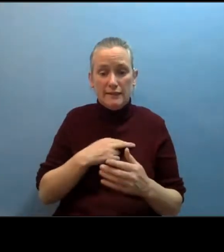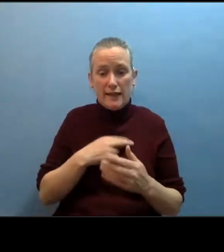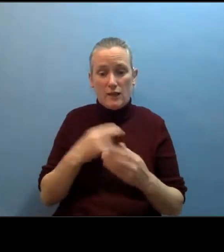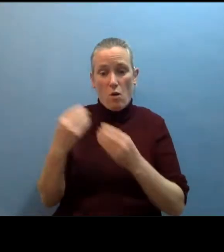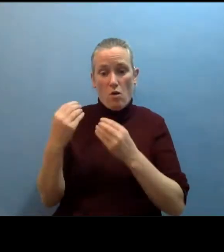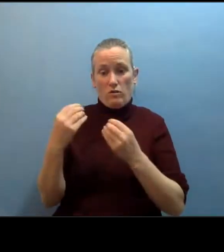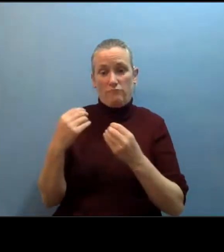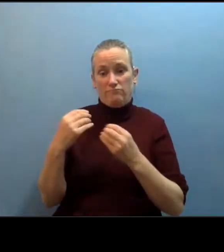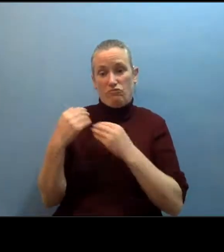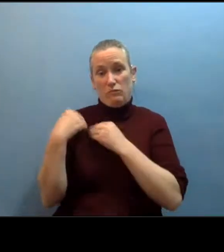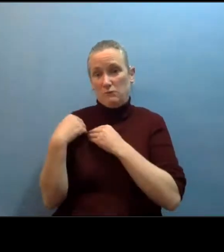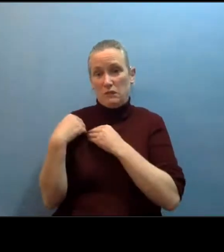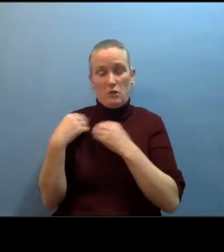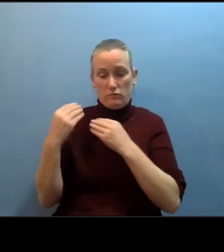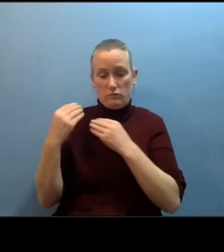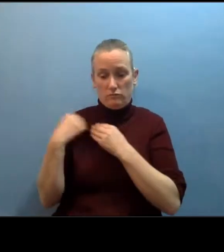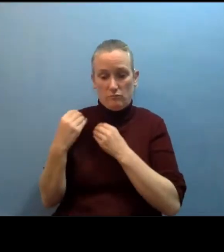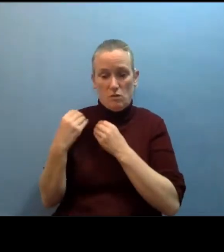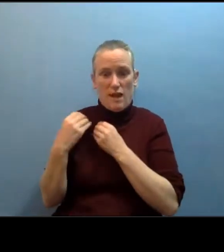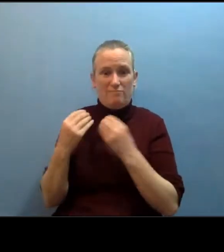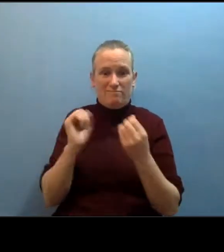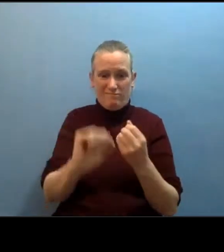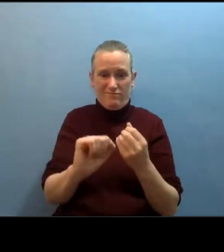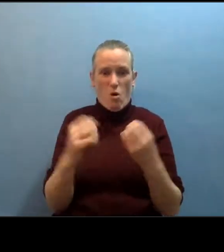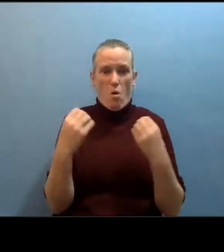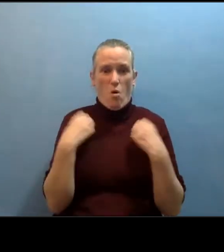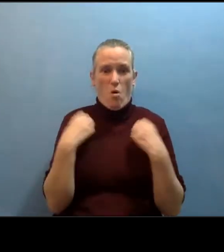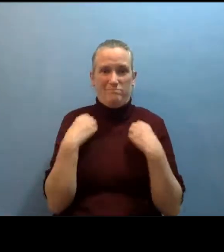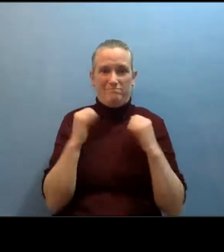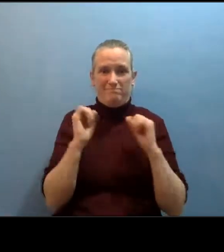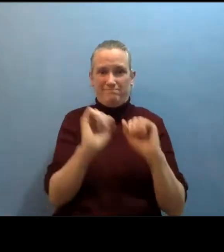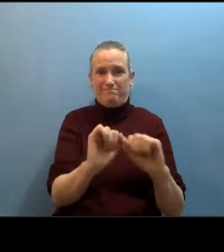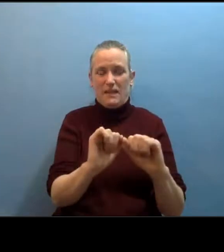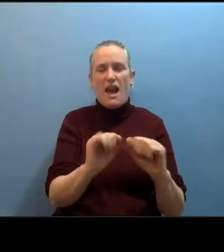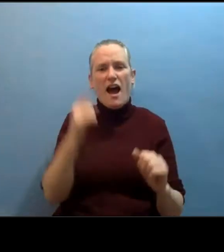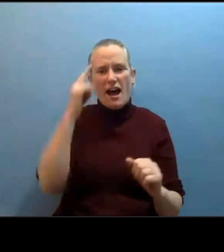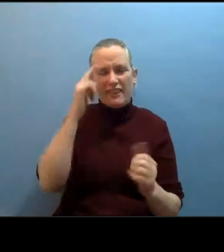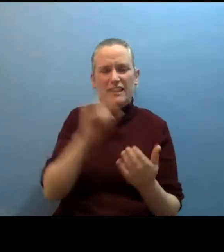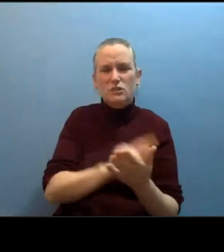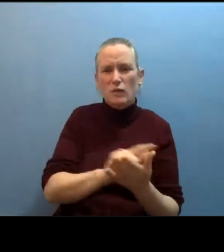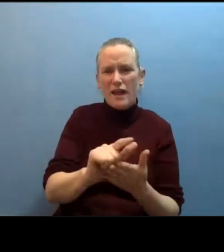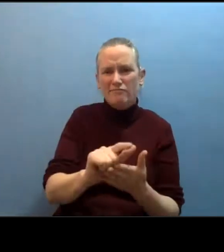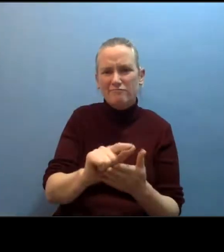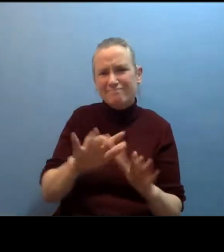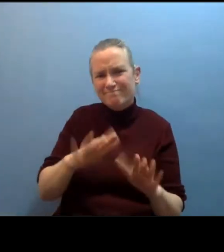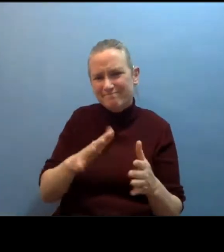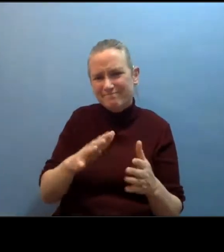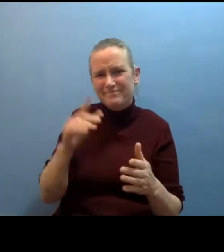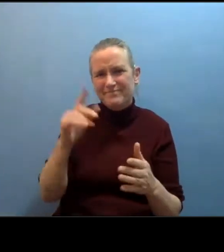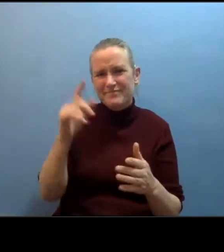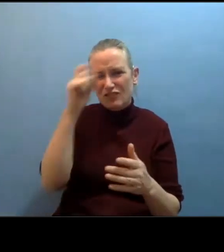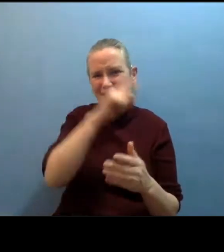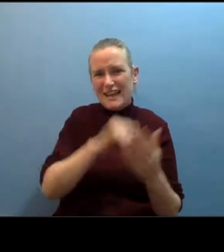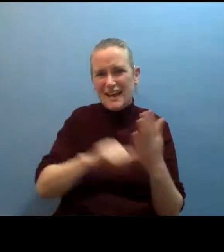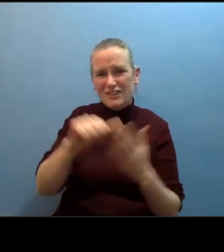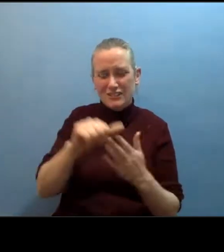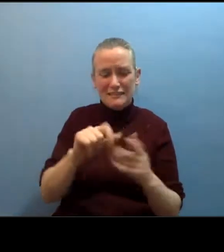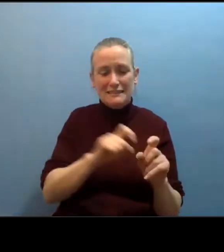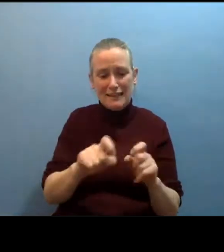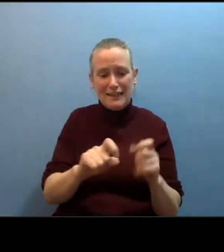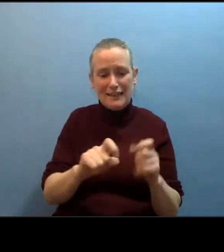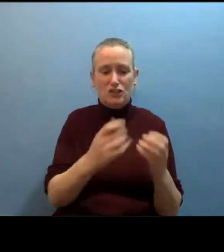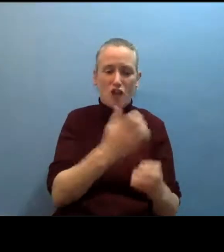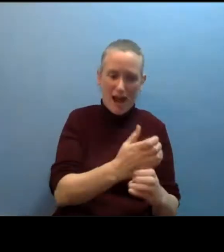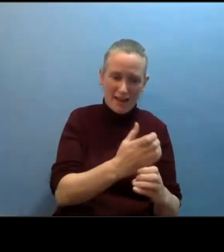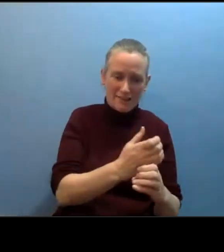think 12 is a tricky age, because we're still viewing a 12-year-old as a child, whereas maybe they're wanting a little bit more